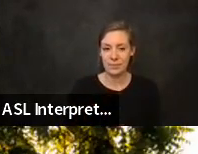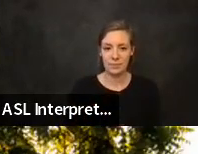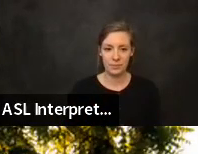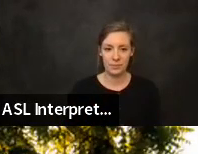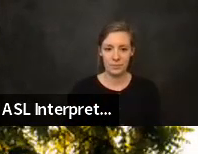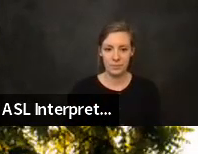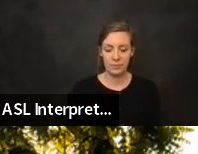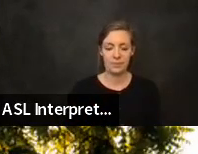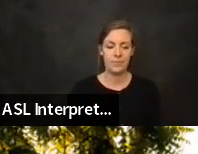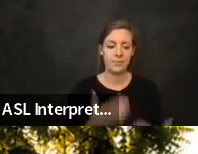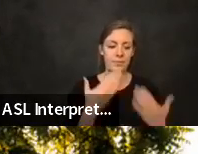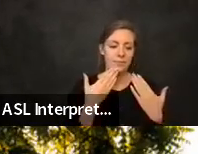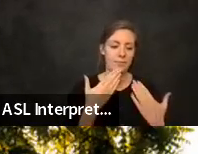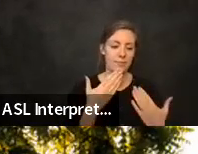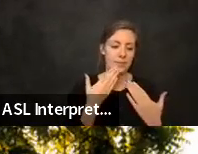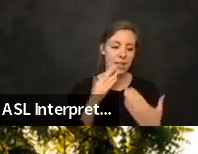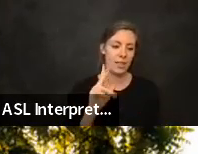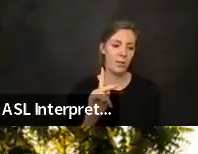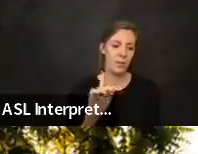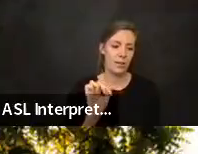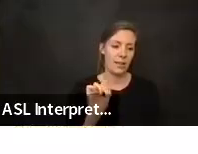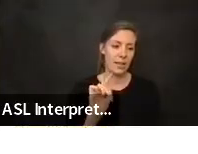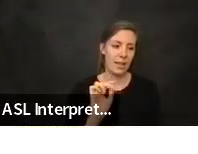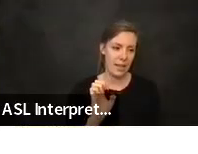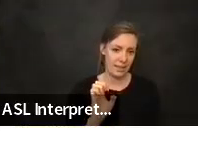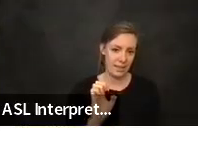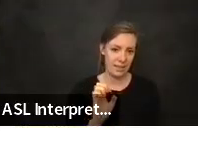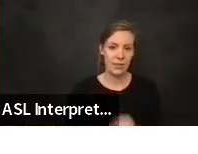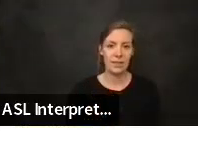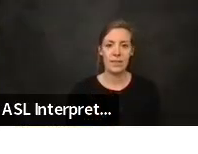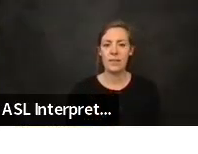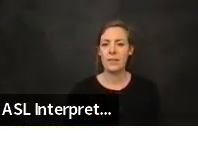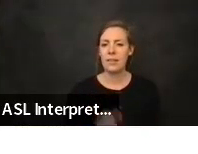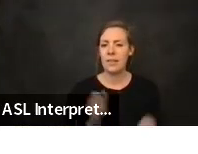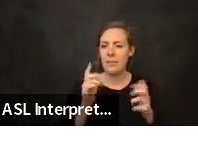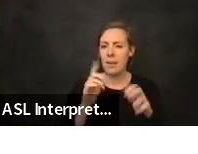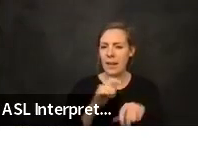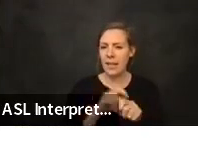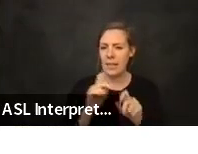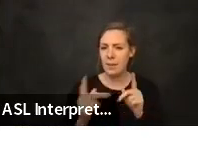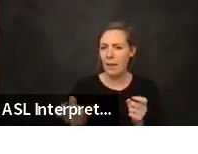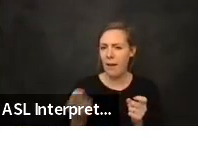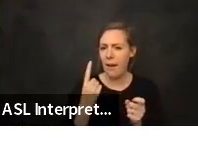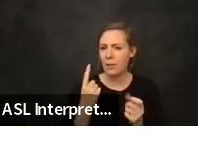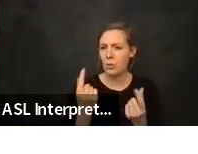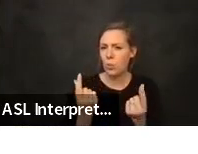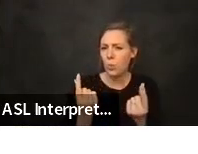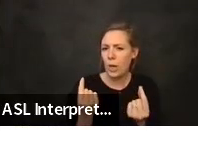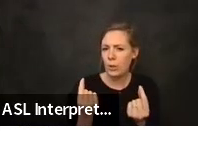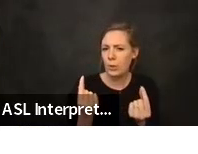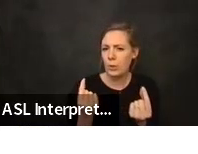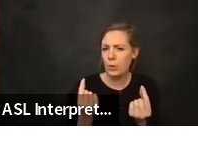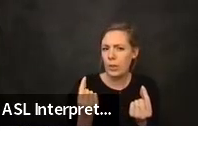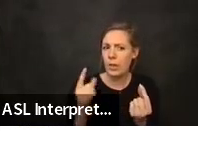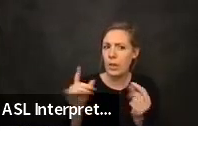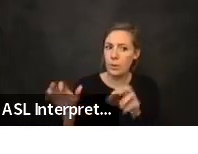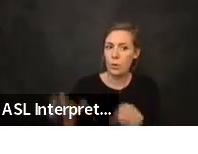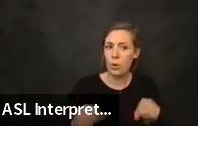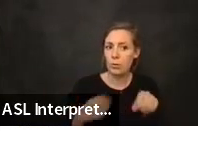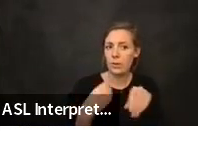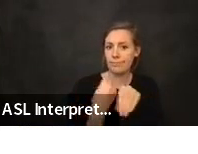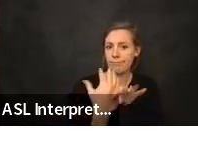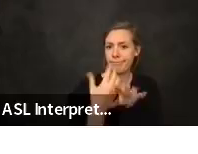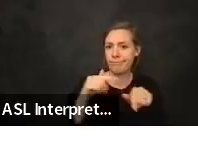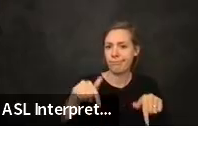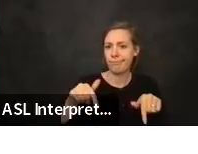Thank you, Kate. Yeah, we often are asked what we are doing in addition to hosting these forums to get